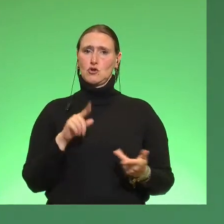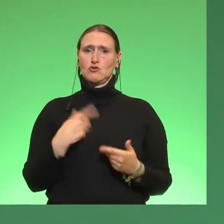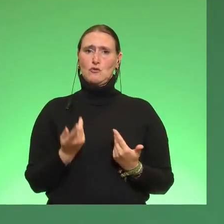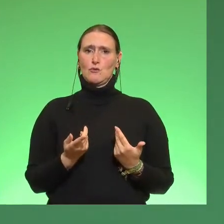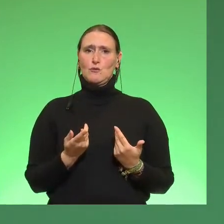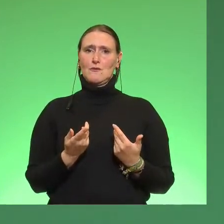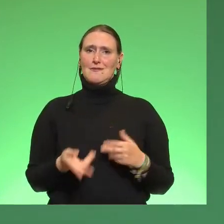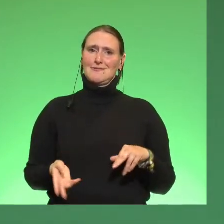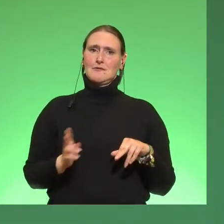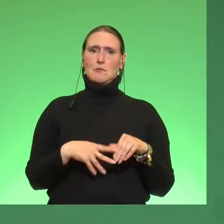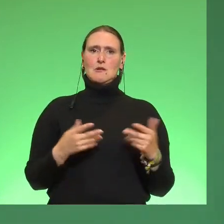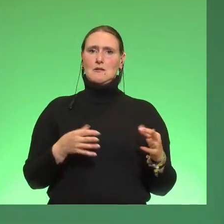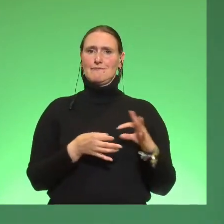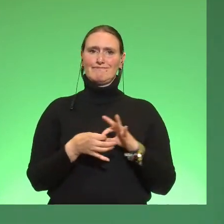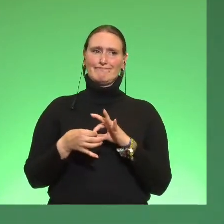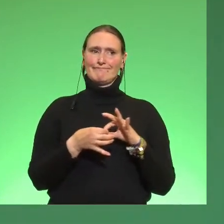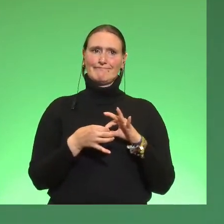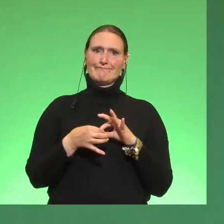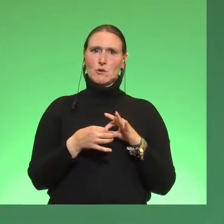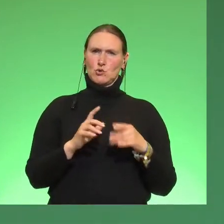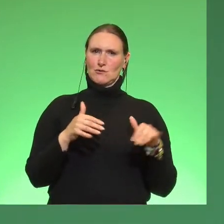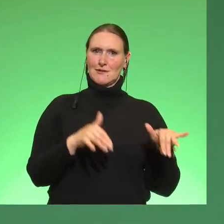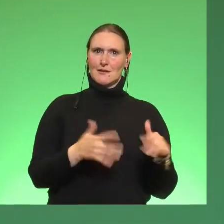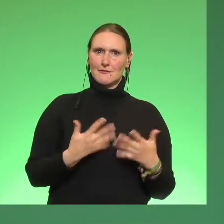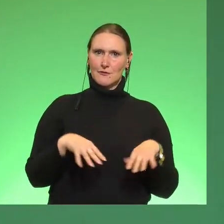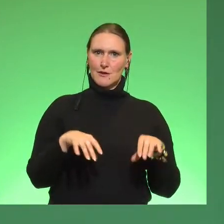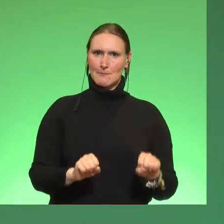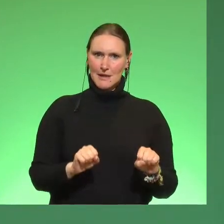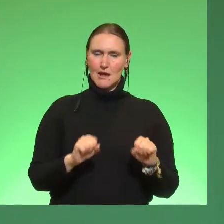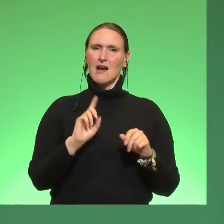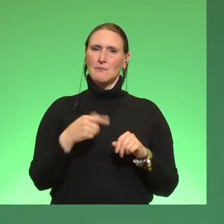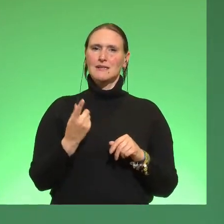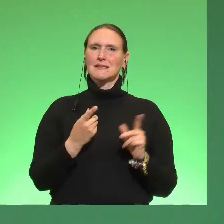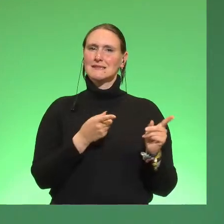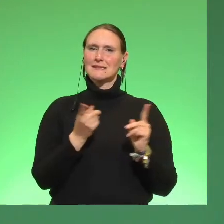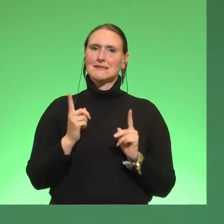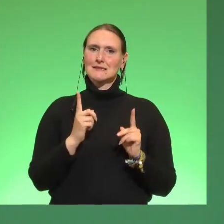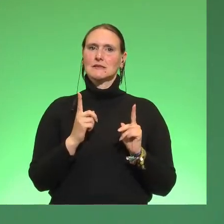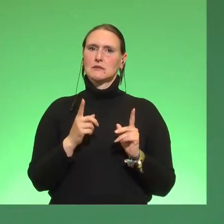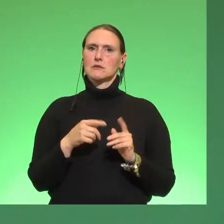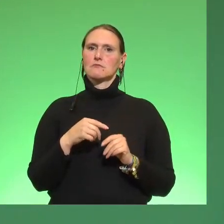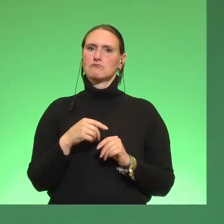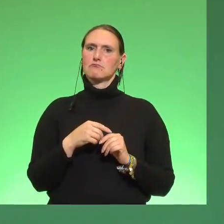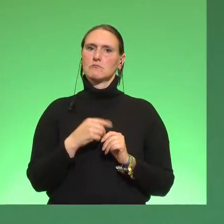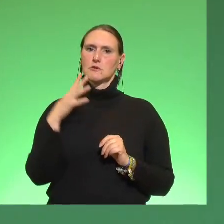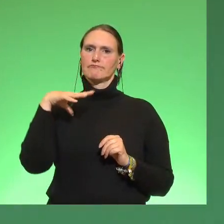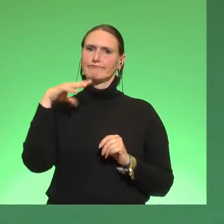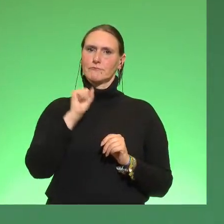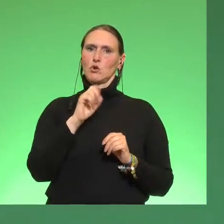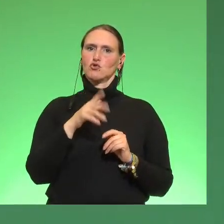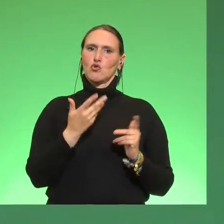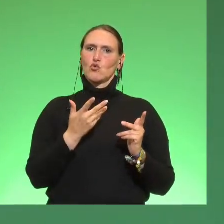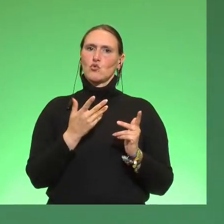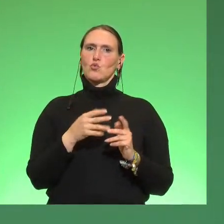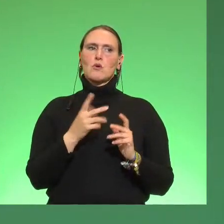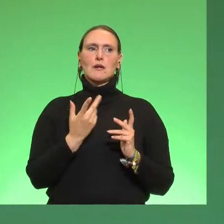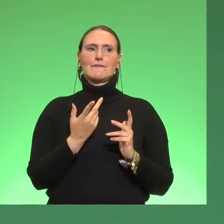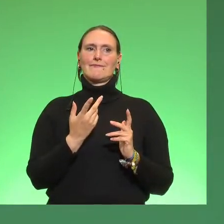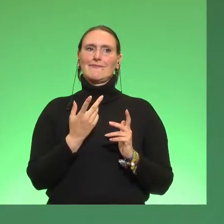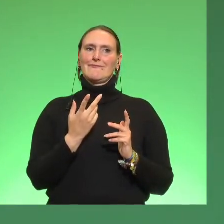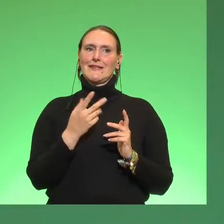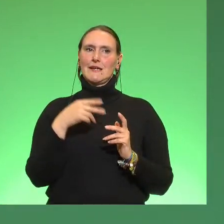is a move away from understandability. And I guess that's very important if we talk about the word